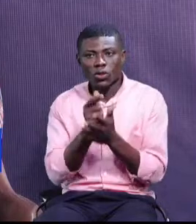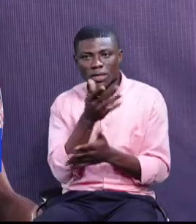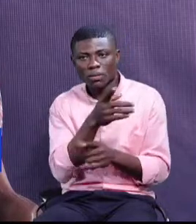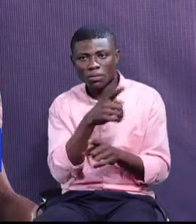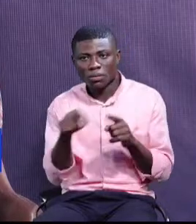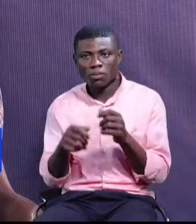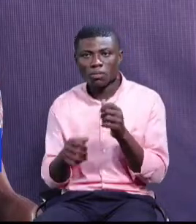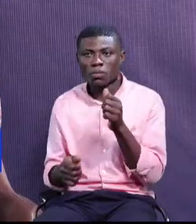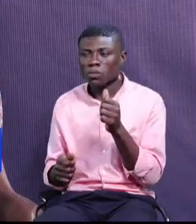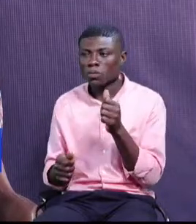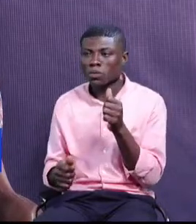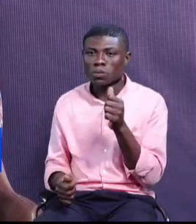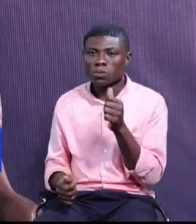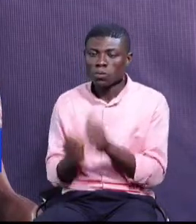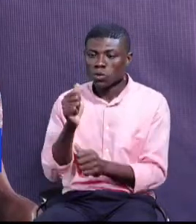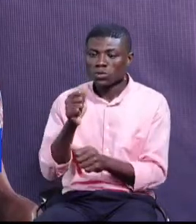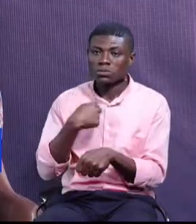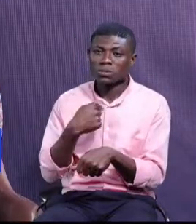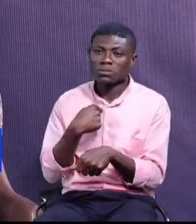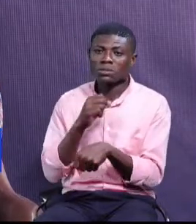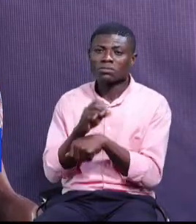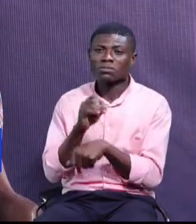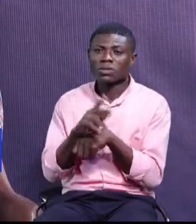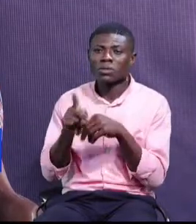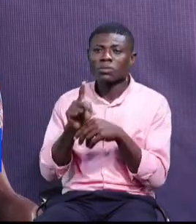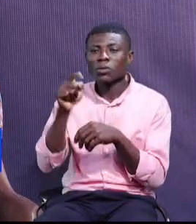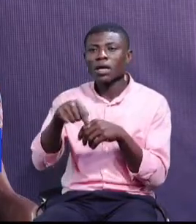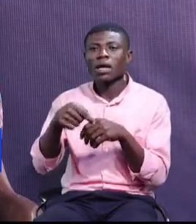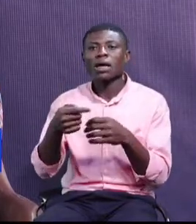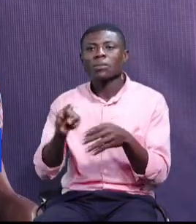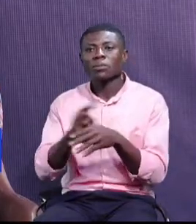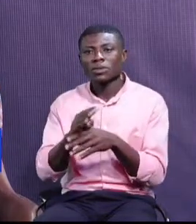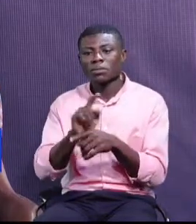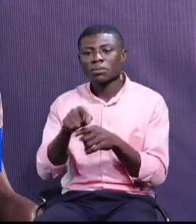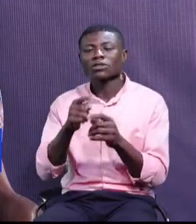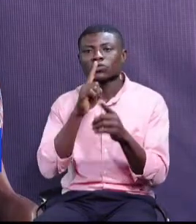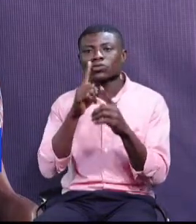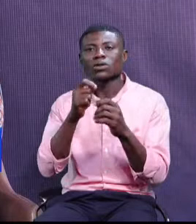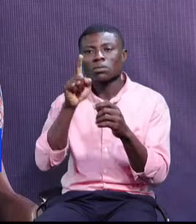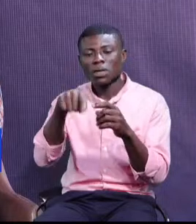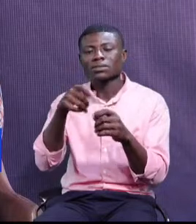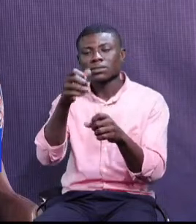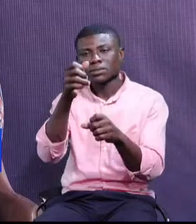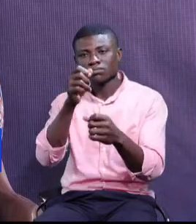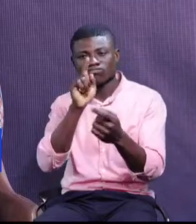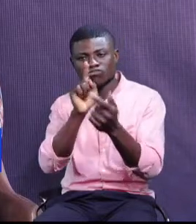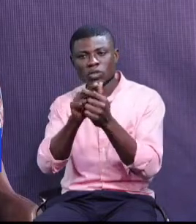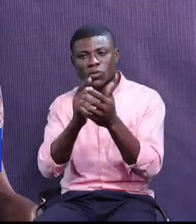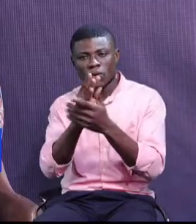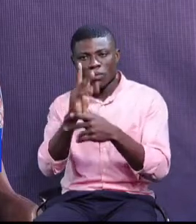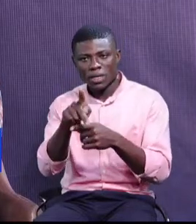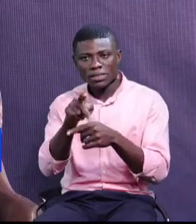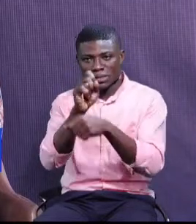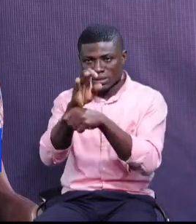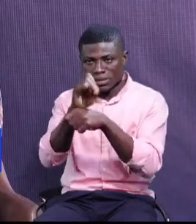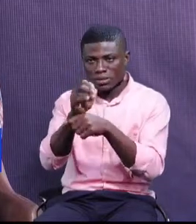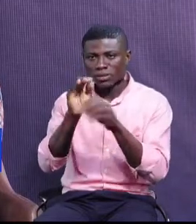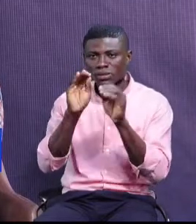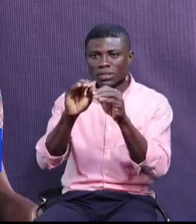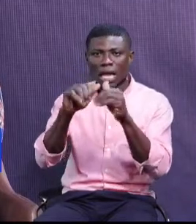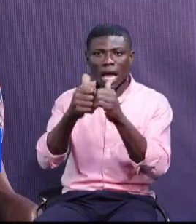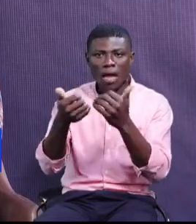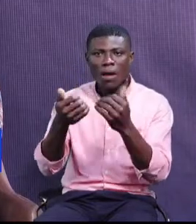actually mostly advise investors is that talk to the right person. There are a number